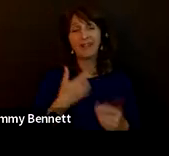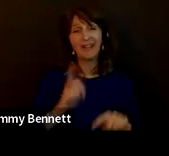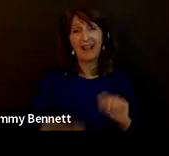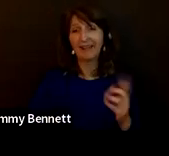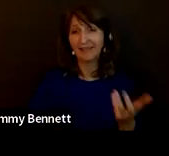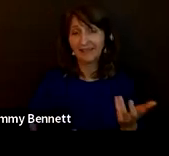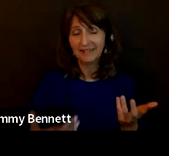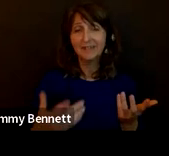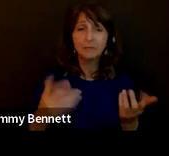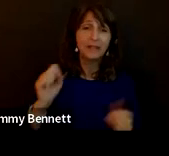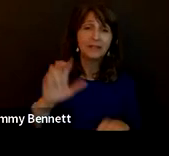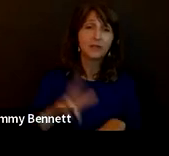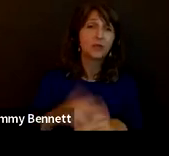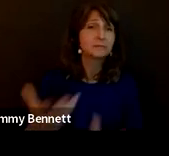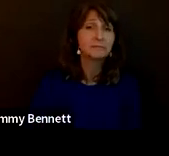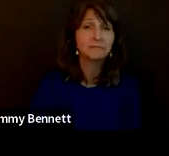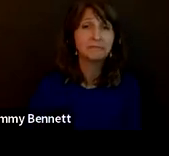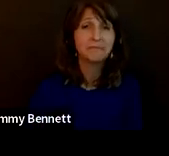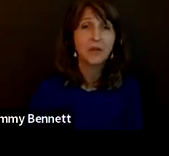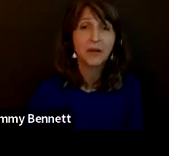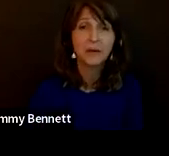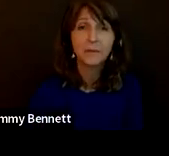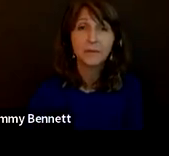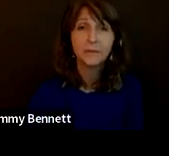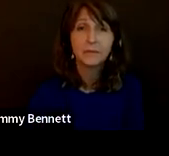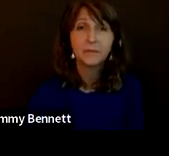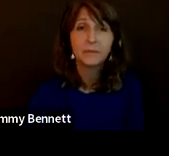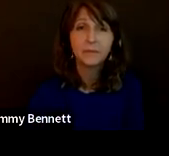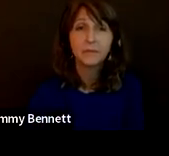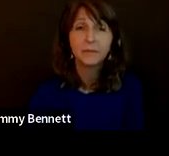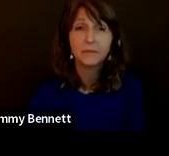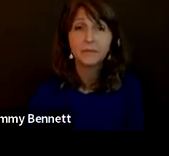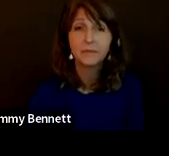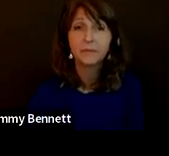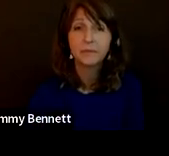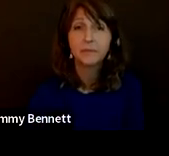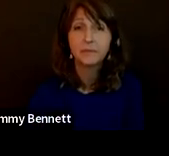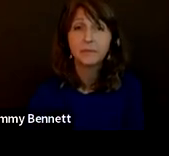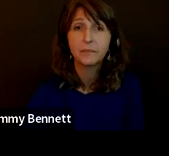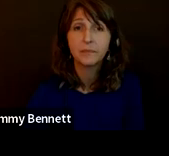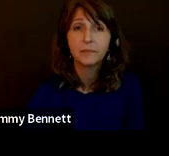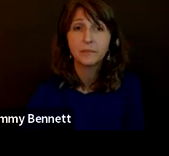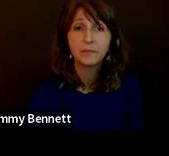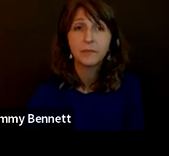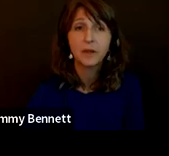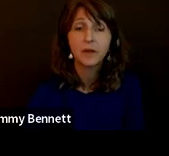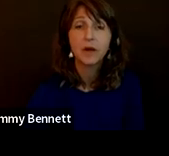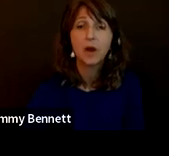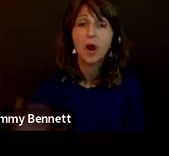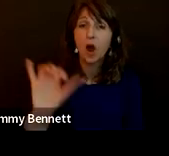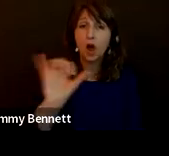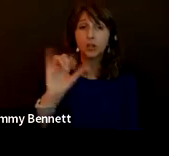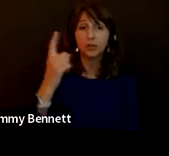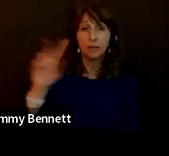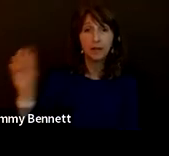But of course, all right. And I remember hearing that there was someone that said they moved over to the panelists.